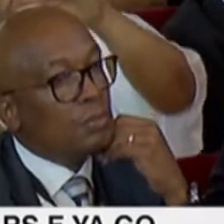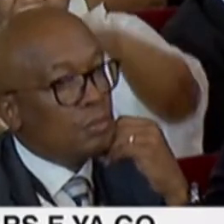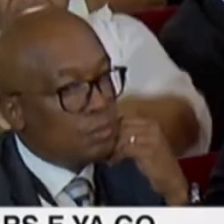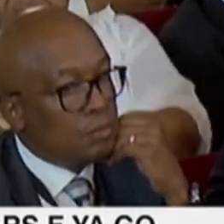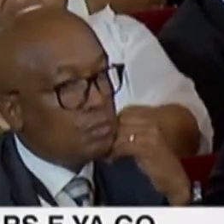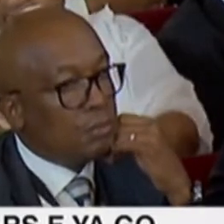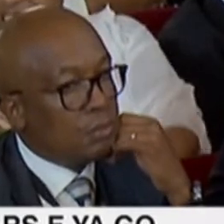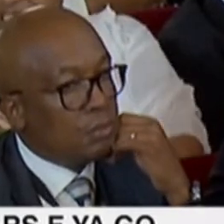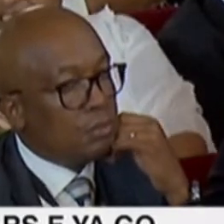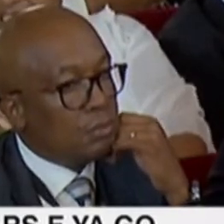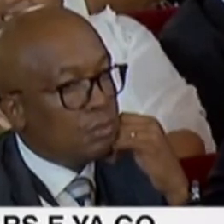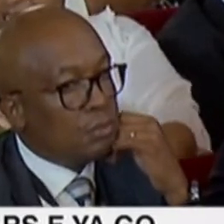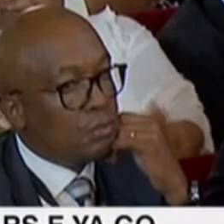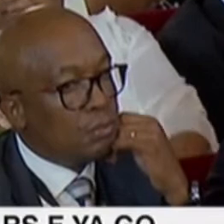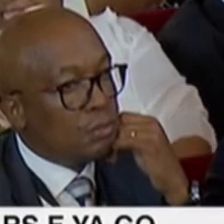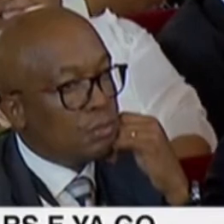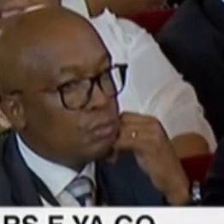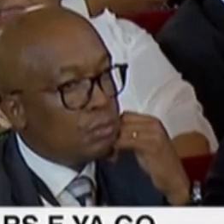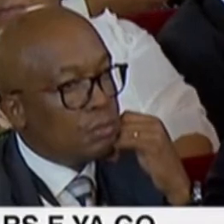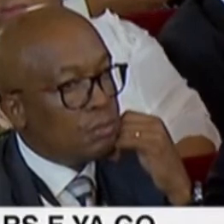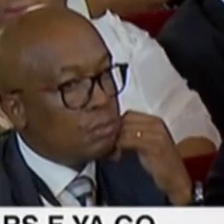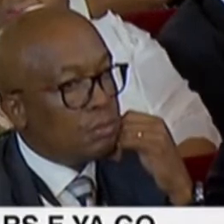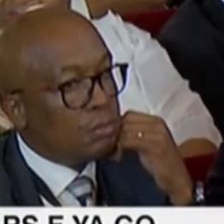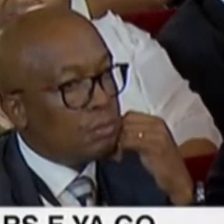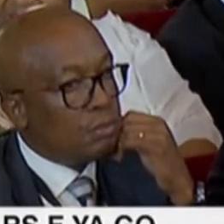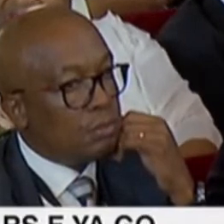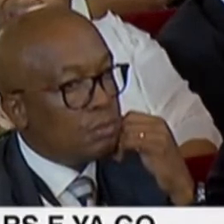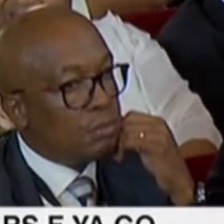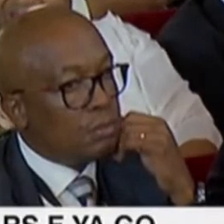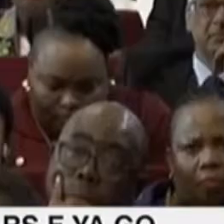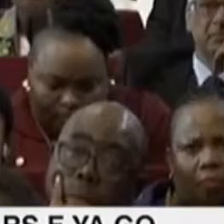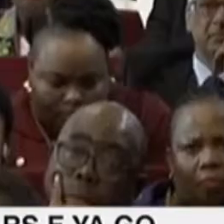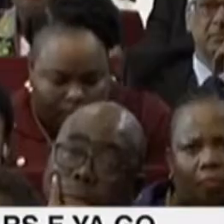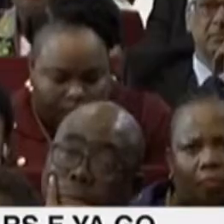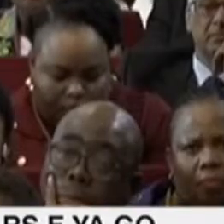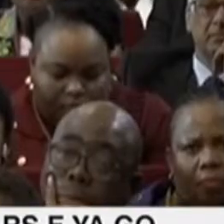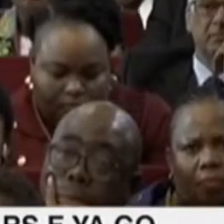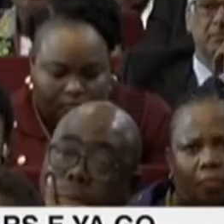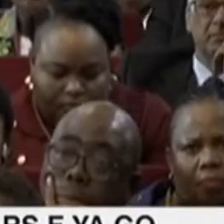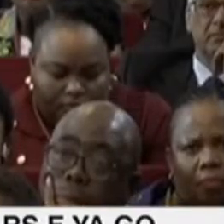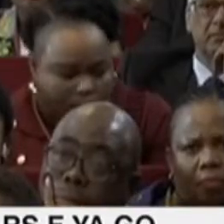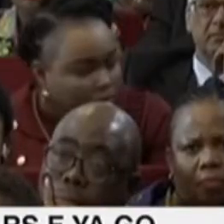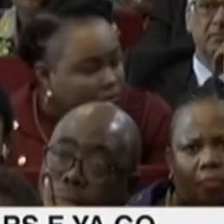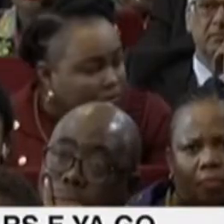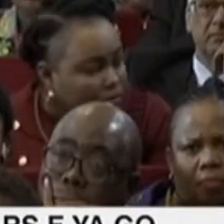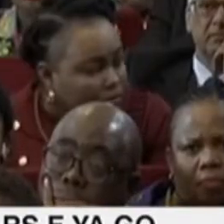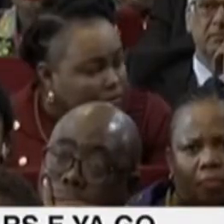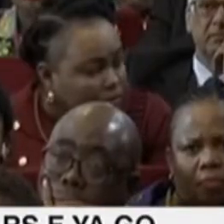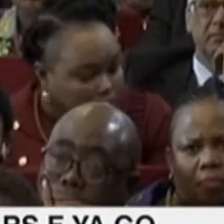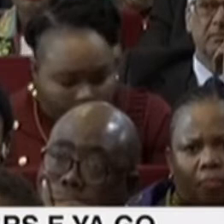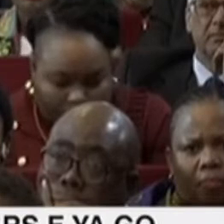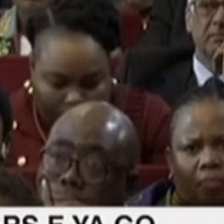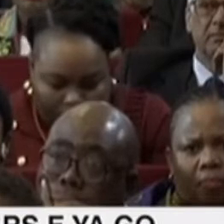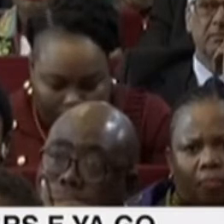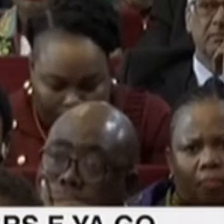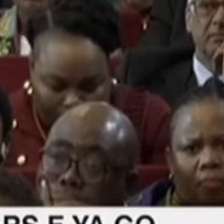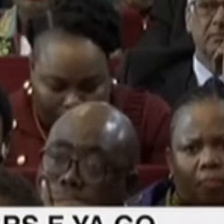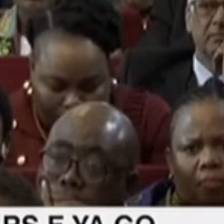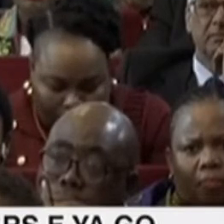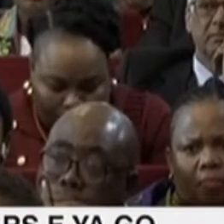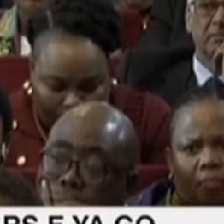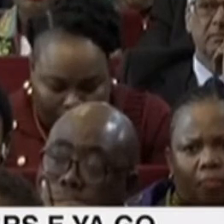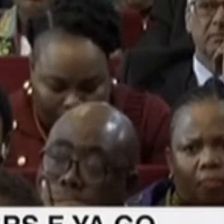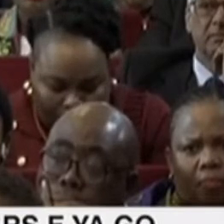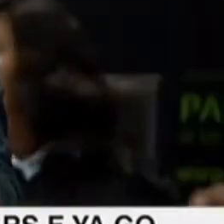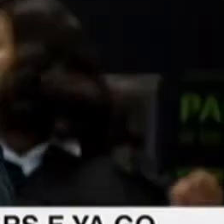years to allow for the review of the incentive to be completed. After further consultation, the government intends to publish